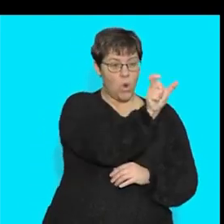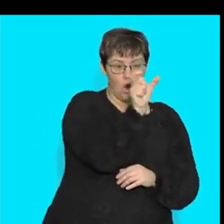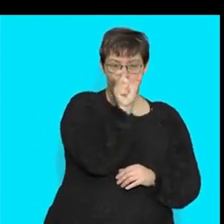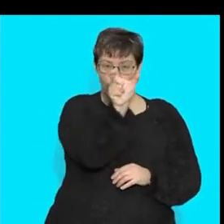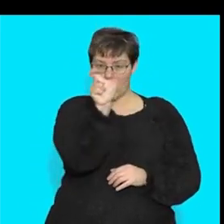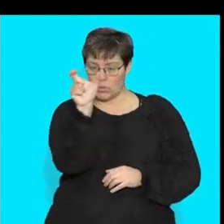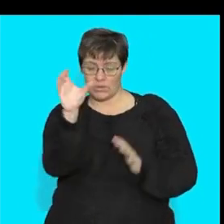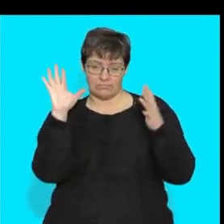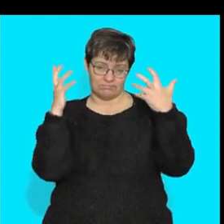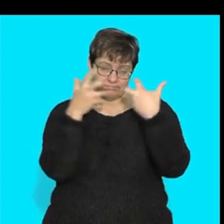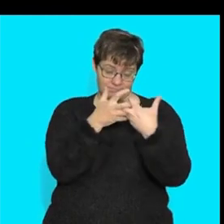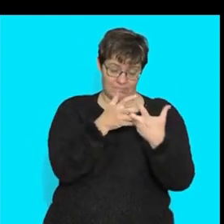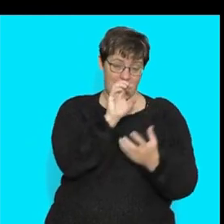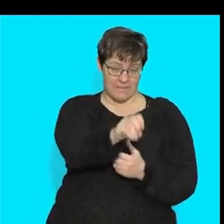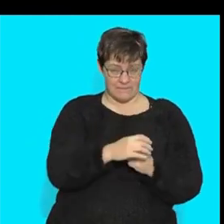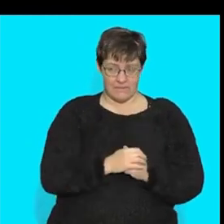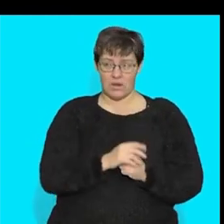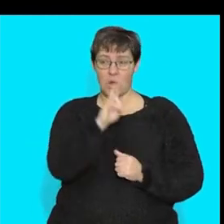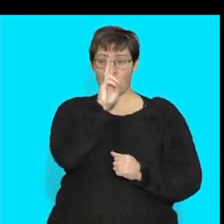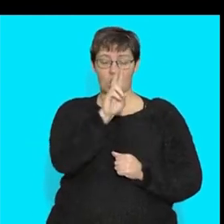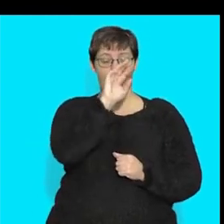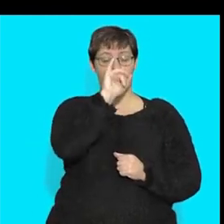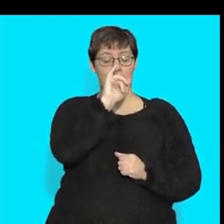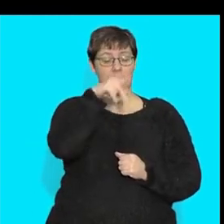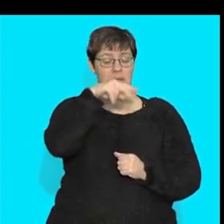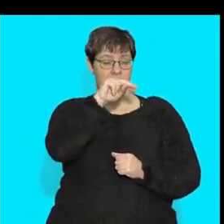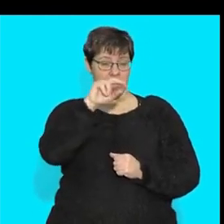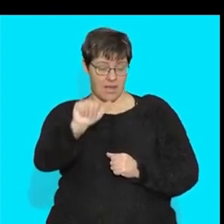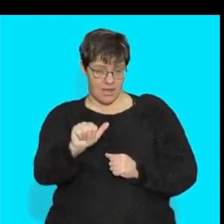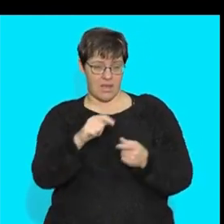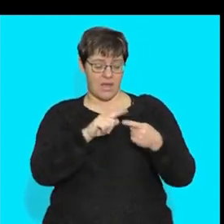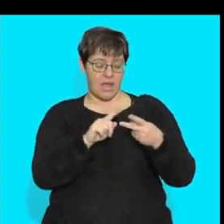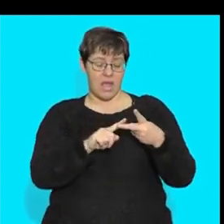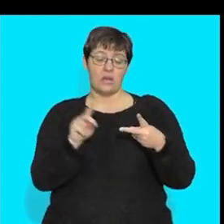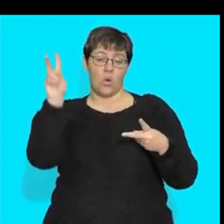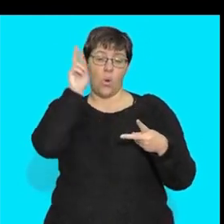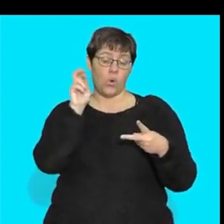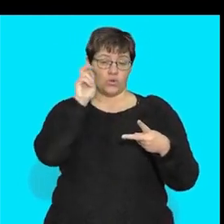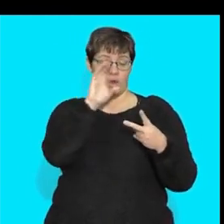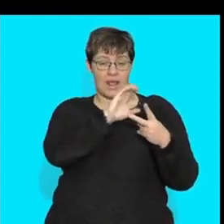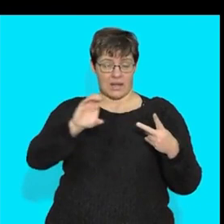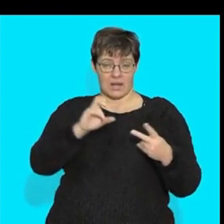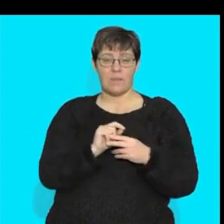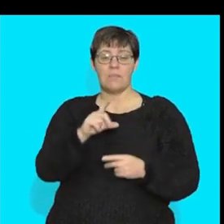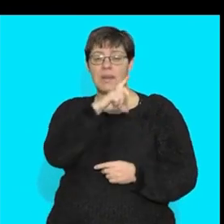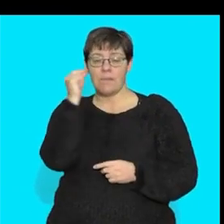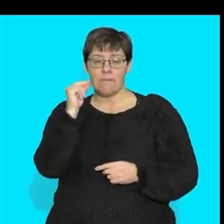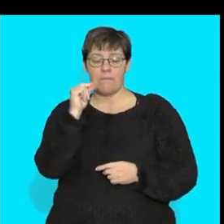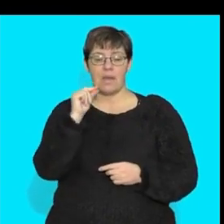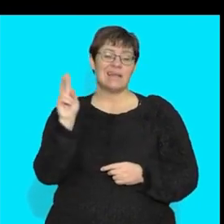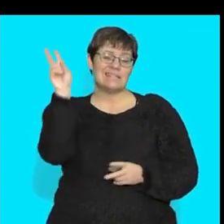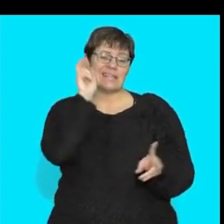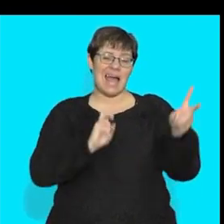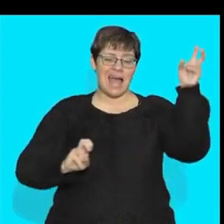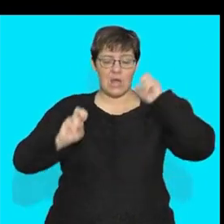use in which part of the ear. Now, if you look at the pinna and the auditory canal, we talk about sound